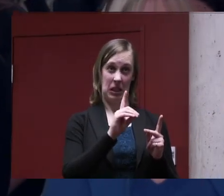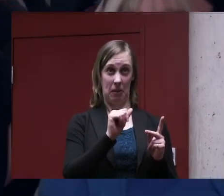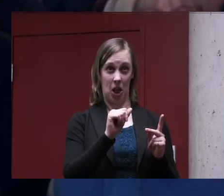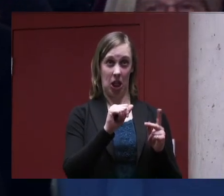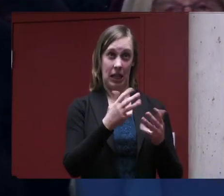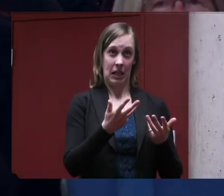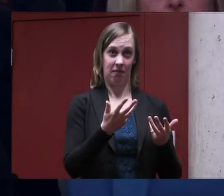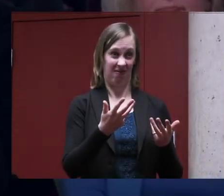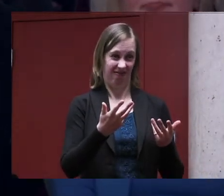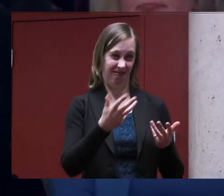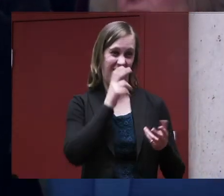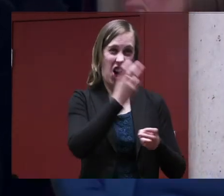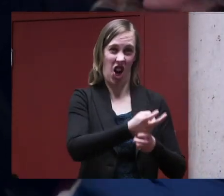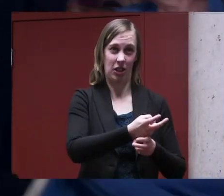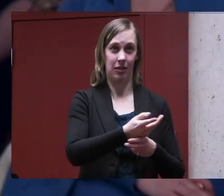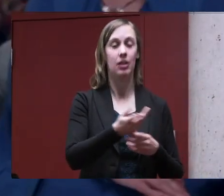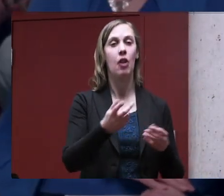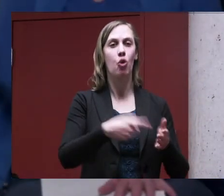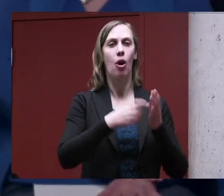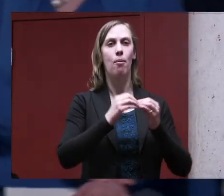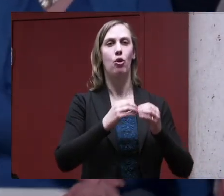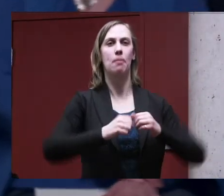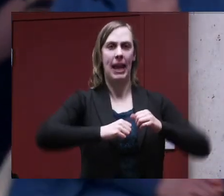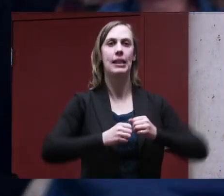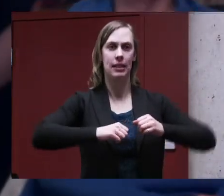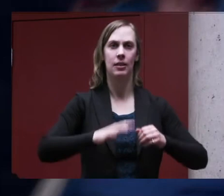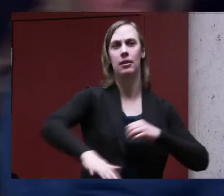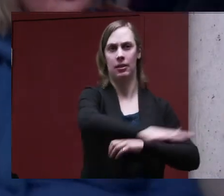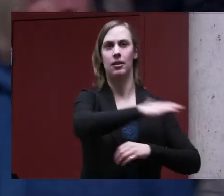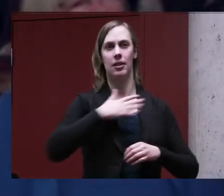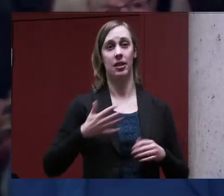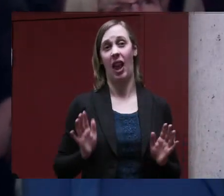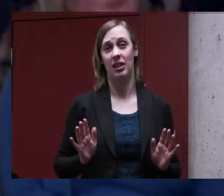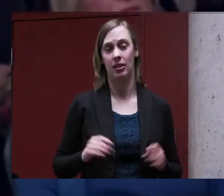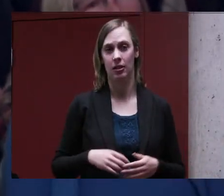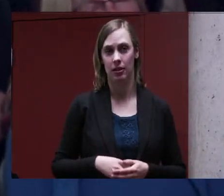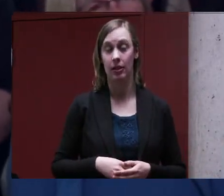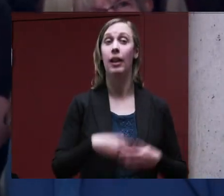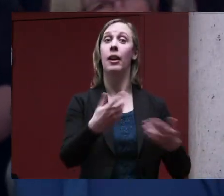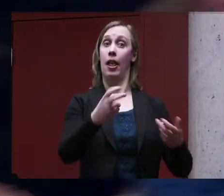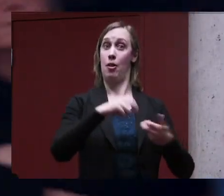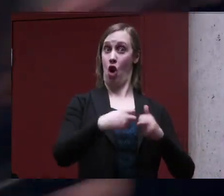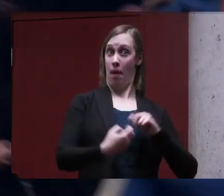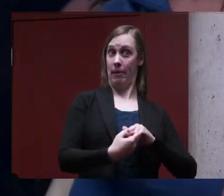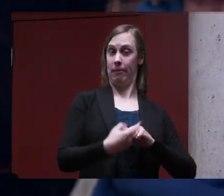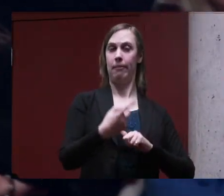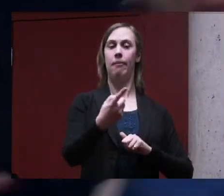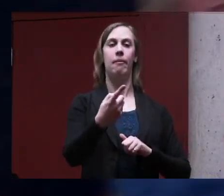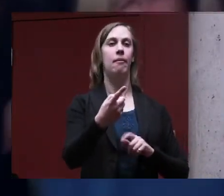than normal. The problem is, unless it's able to be staffed by